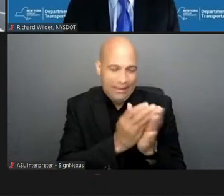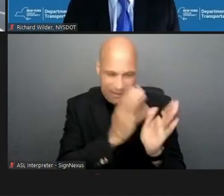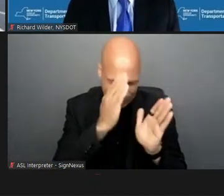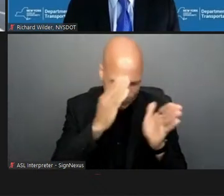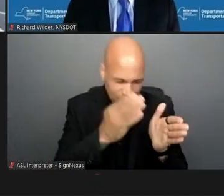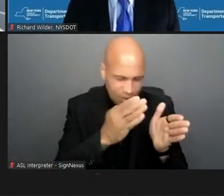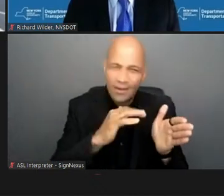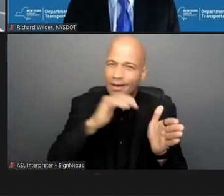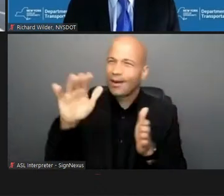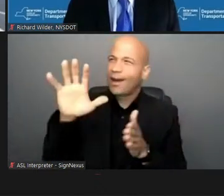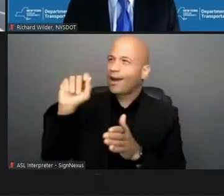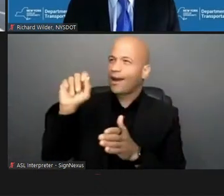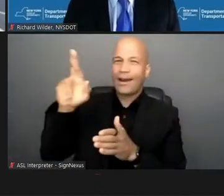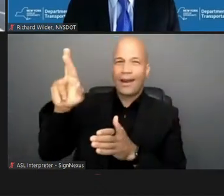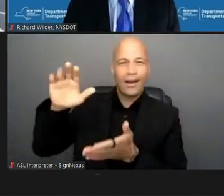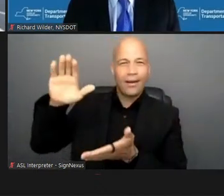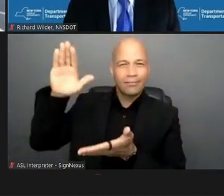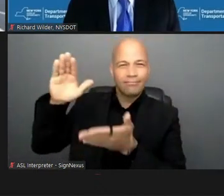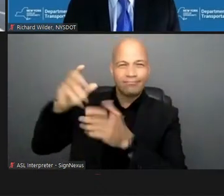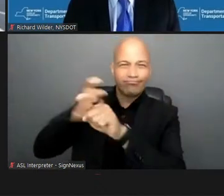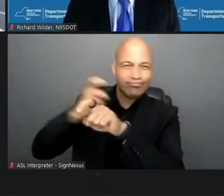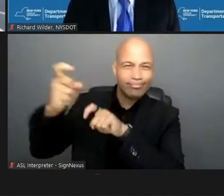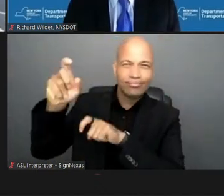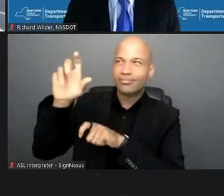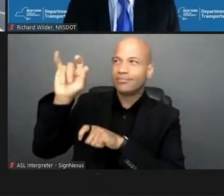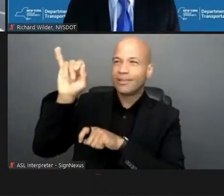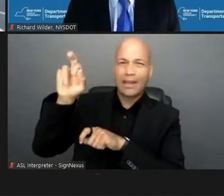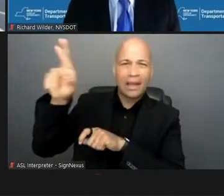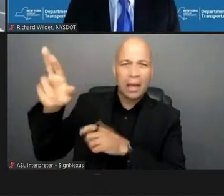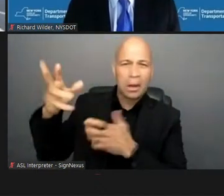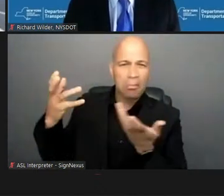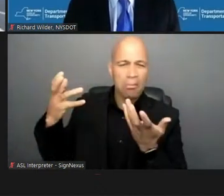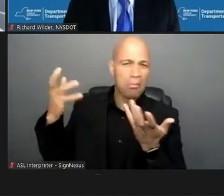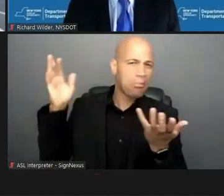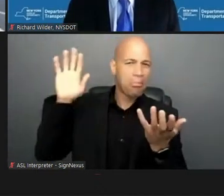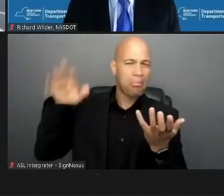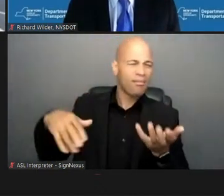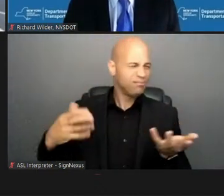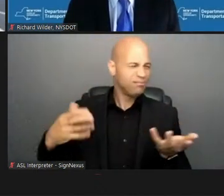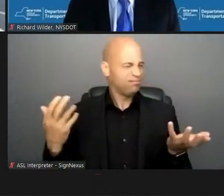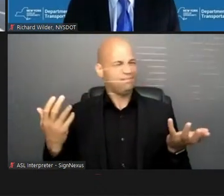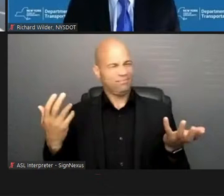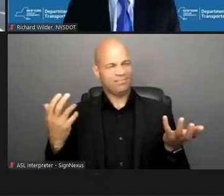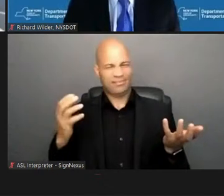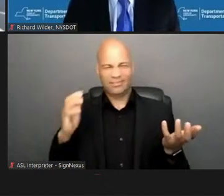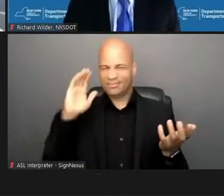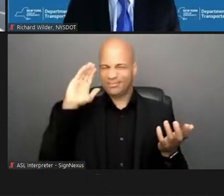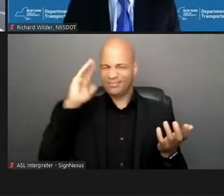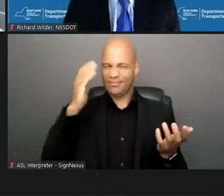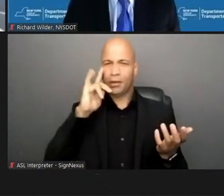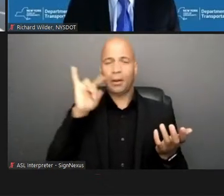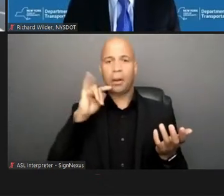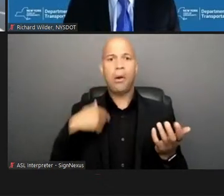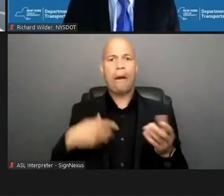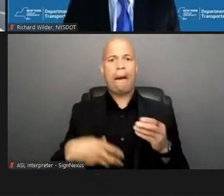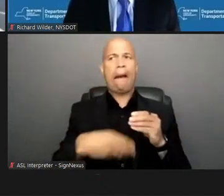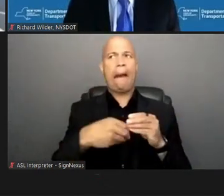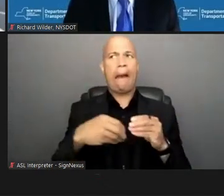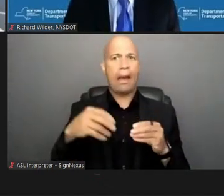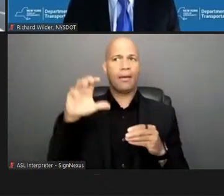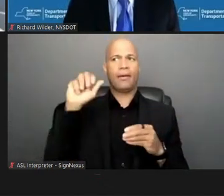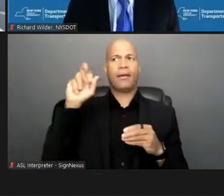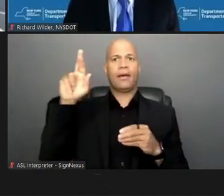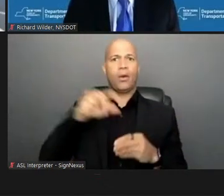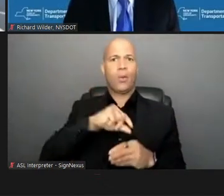pollution and improving air quality so I encourage you that seems to be like an add-on I think that's got a very